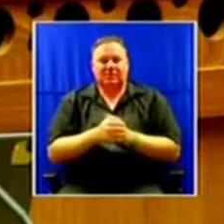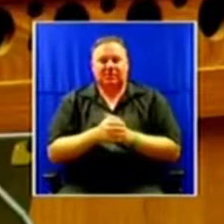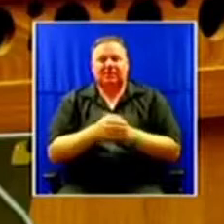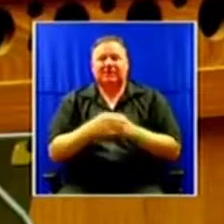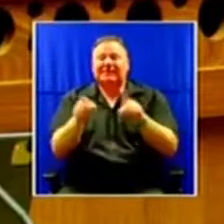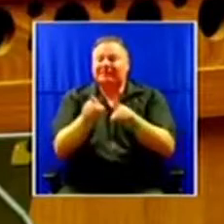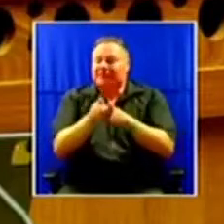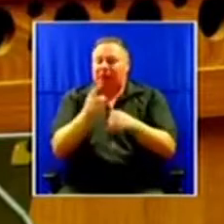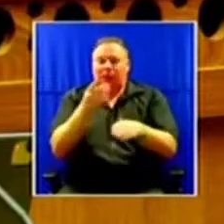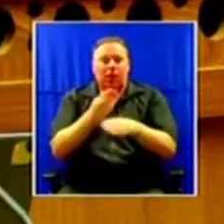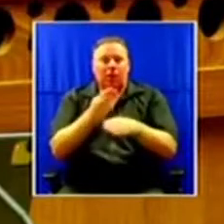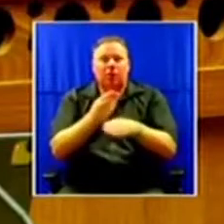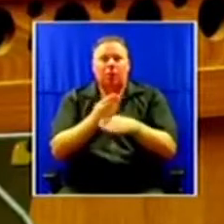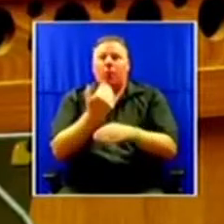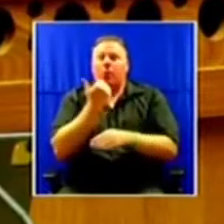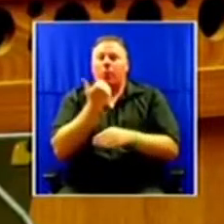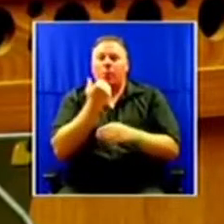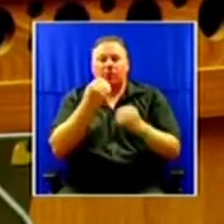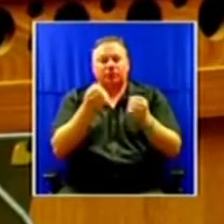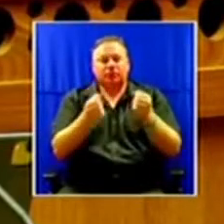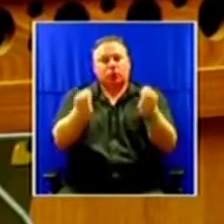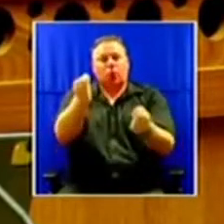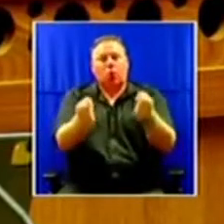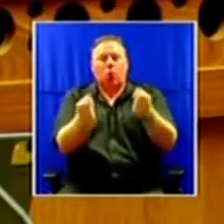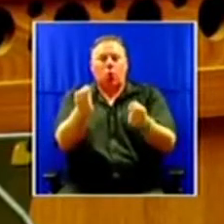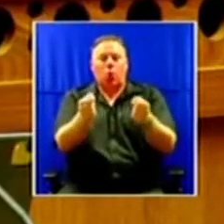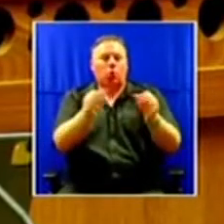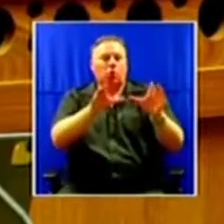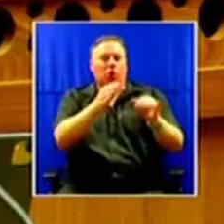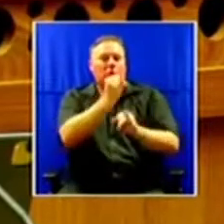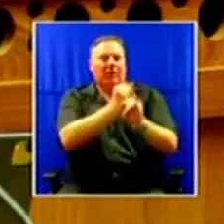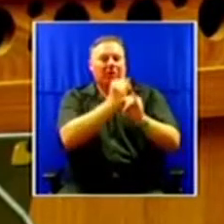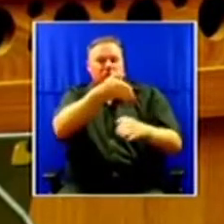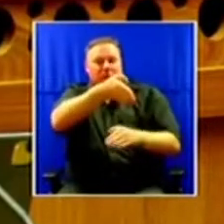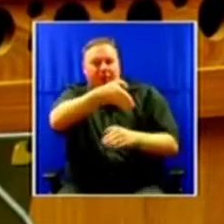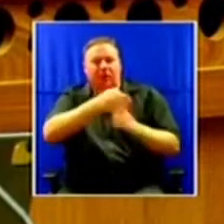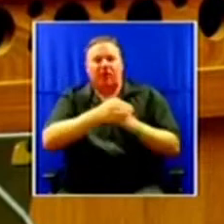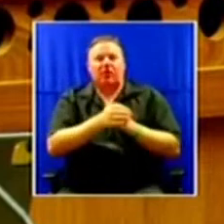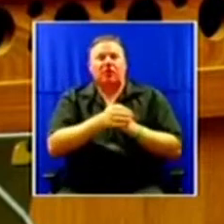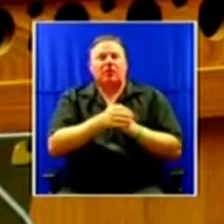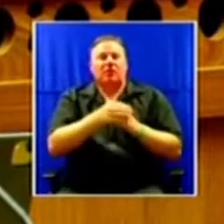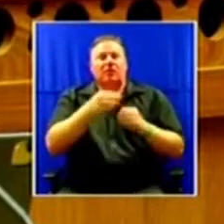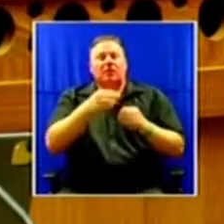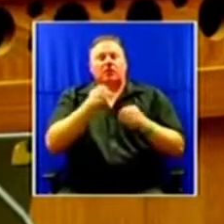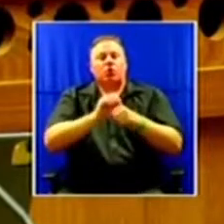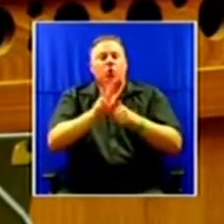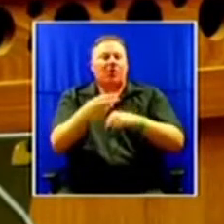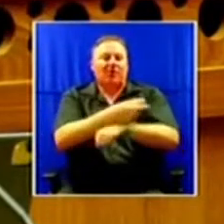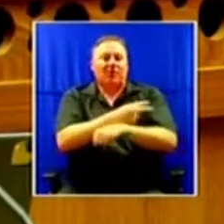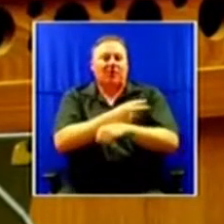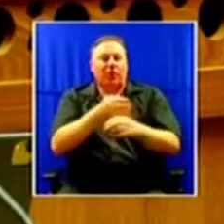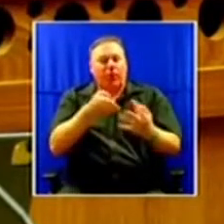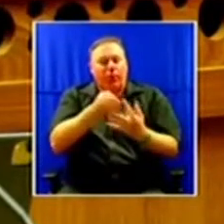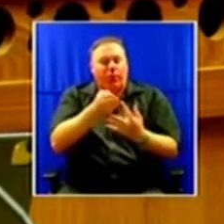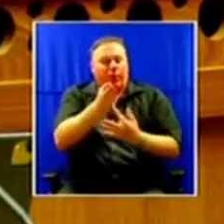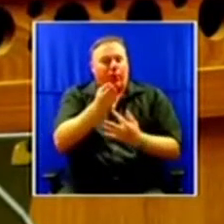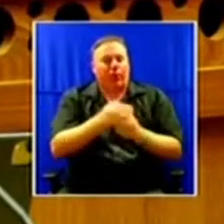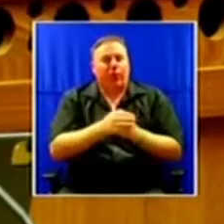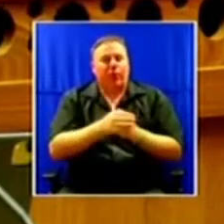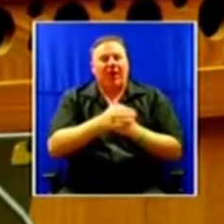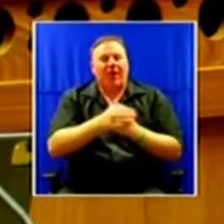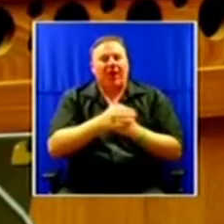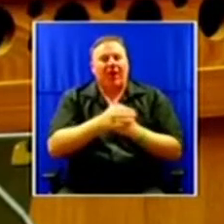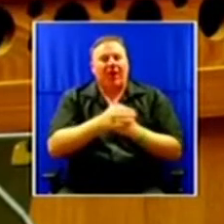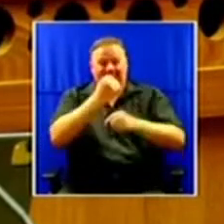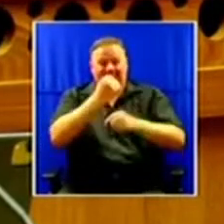help it weather the pandemic. By the end of the year, the sector had recovered